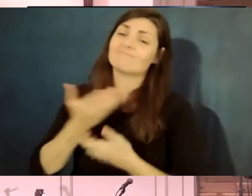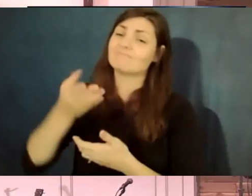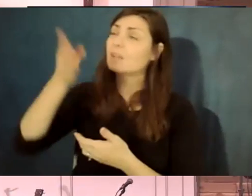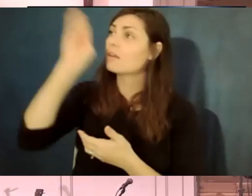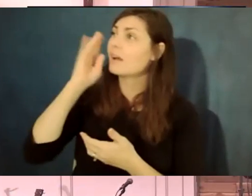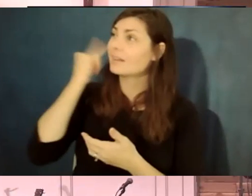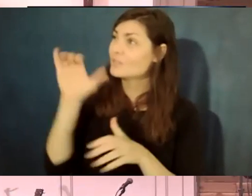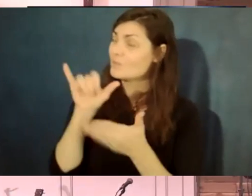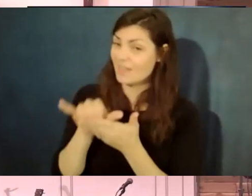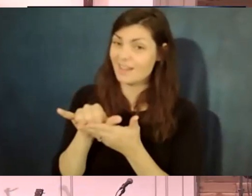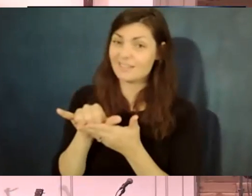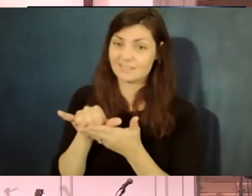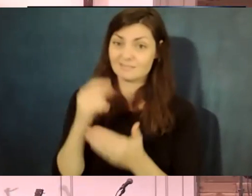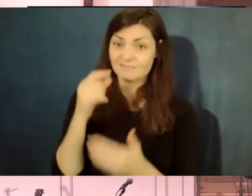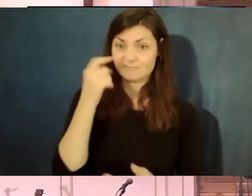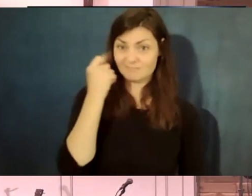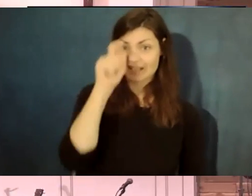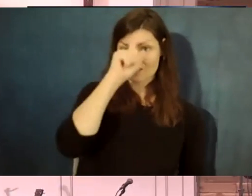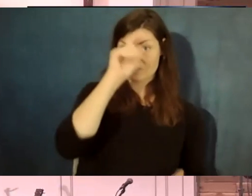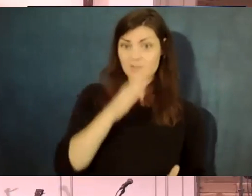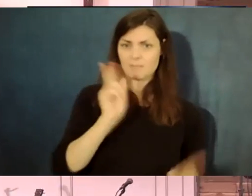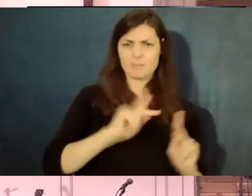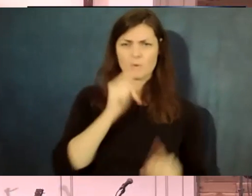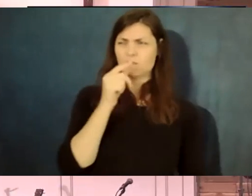this, the Egyptians are going to say, you're mean.